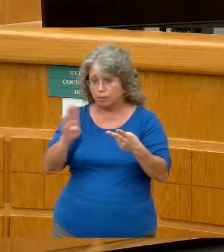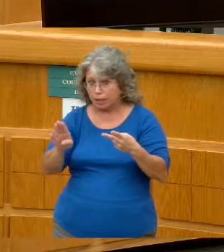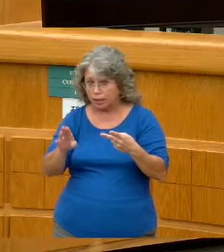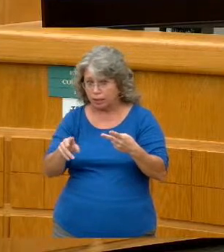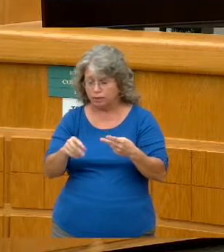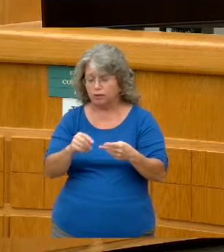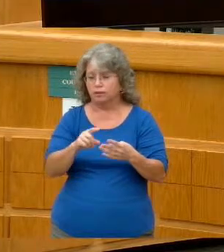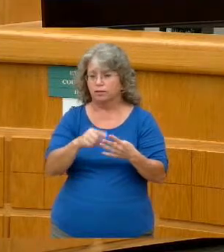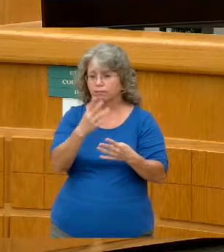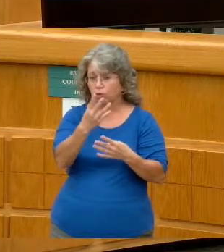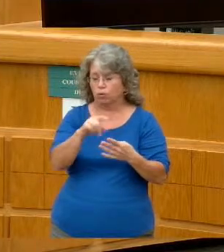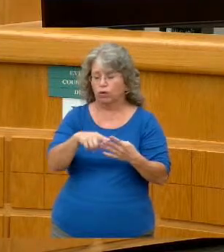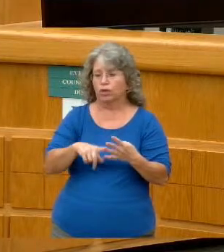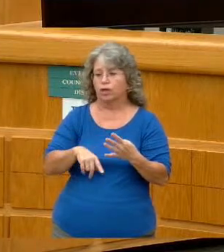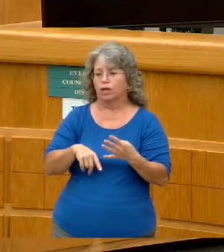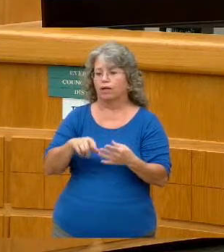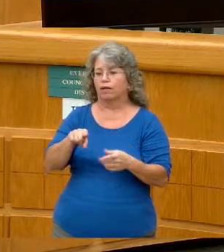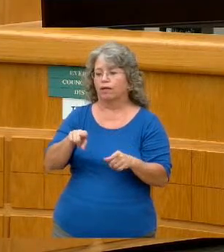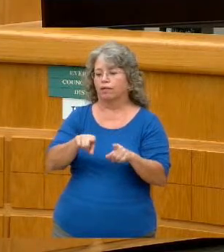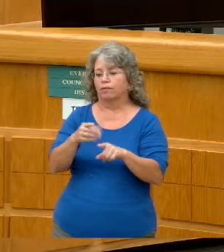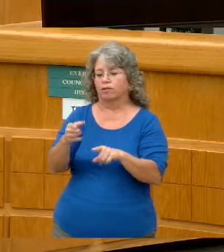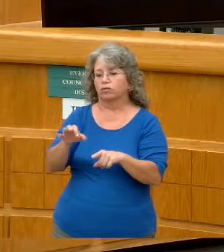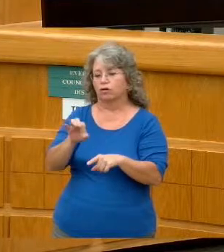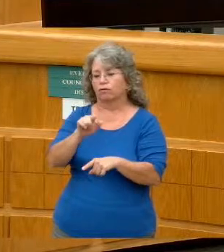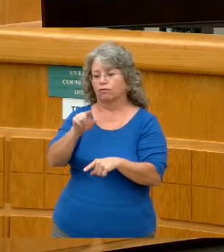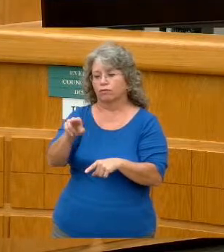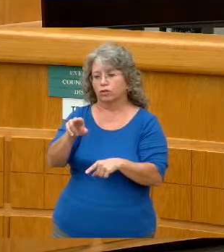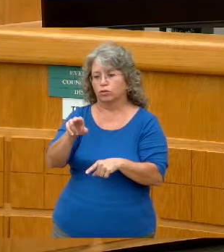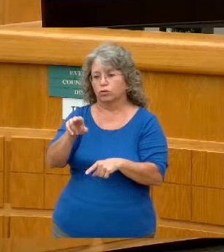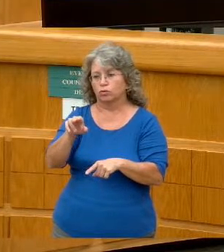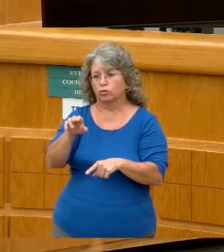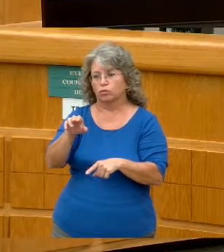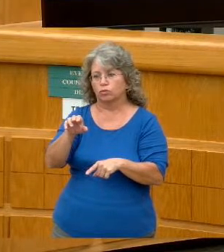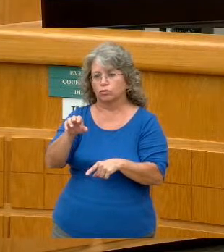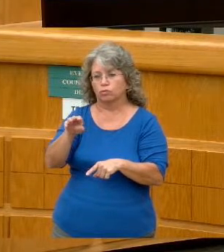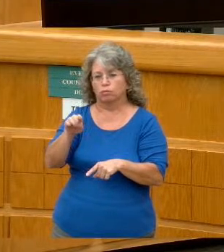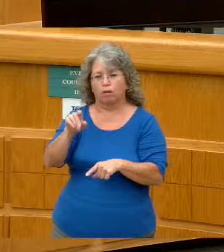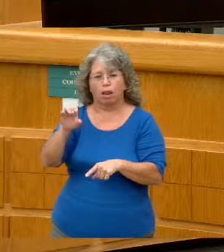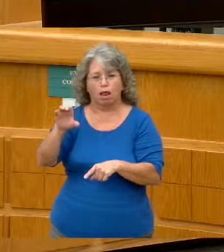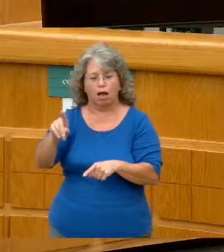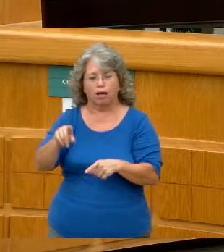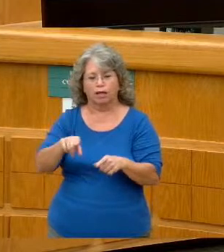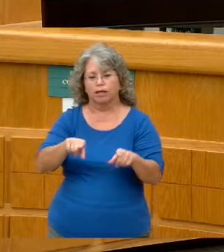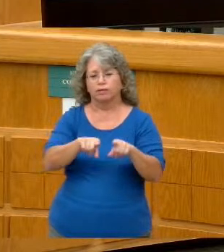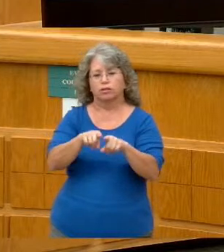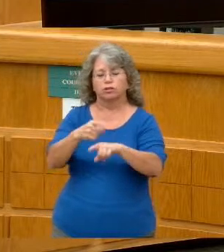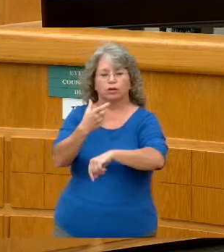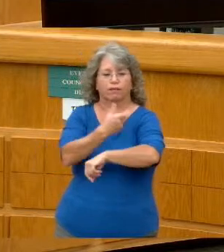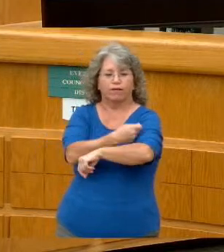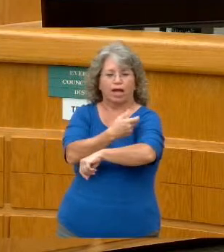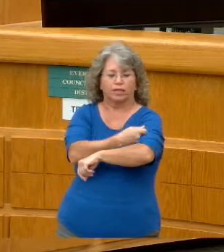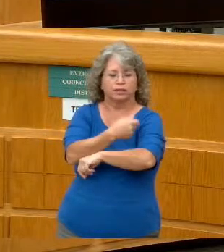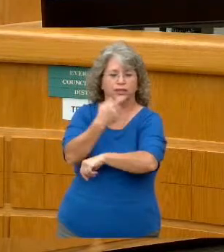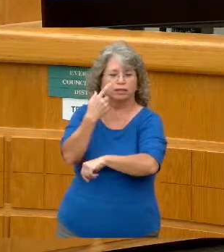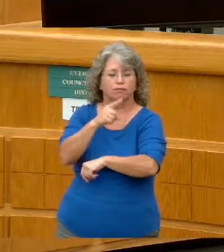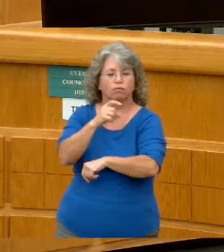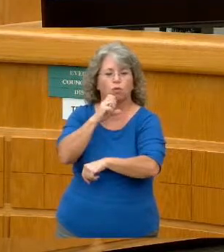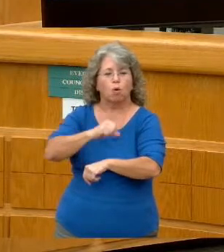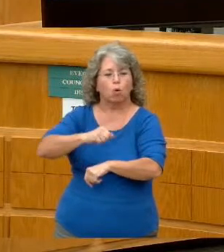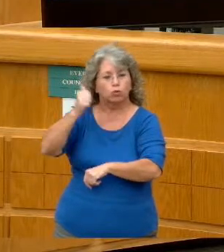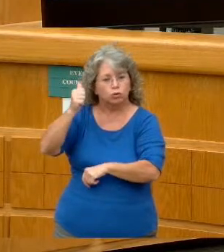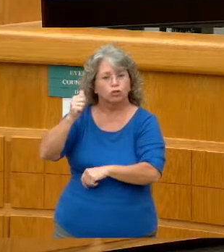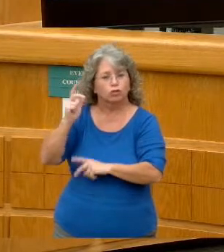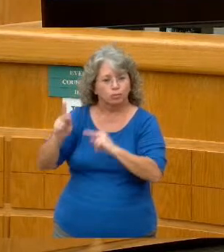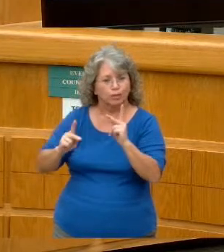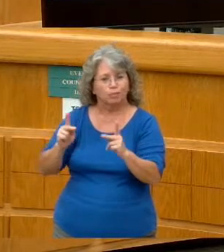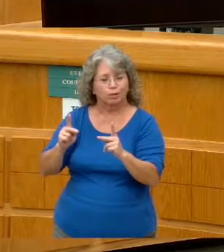has much more antigen to try to give you more protection. There's also the vaccine for the older population that has a